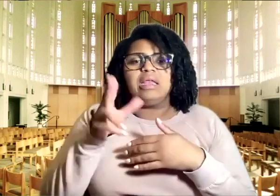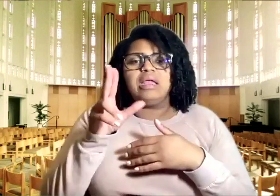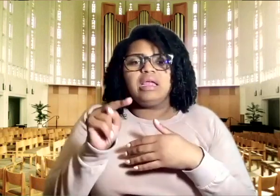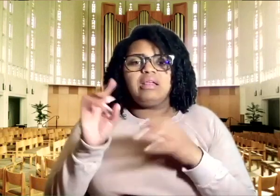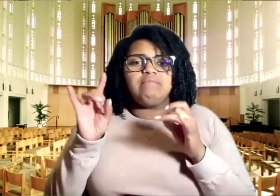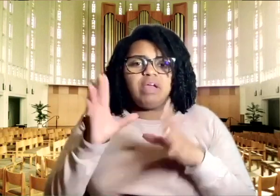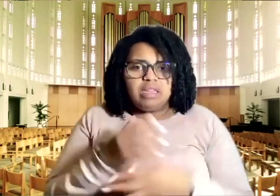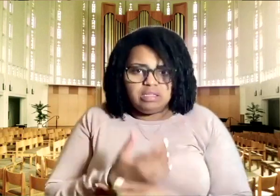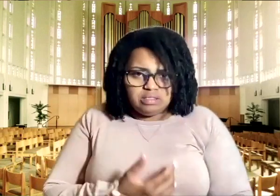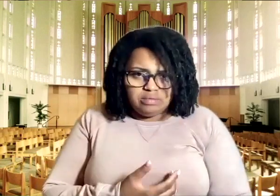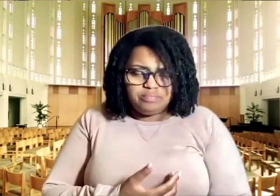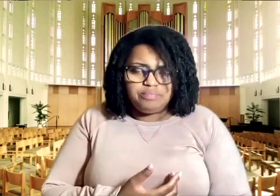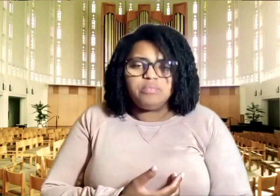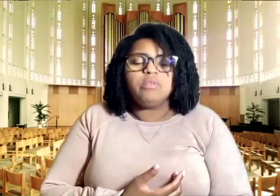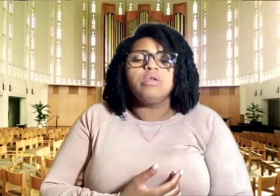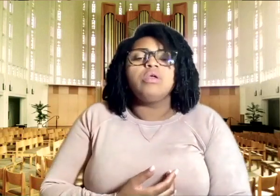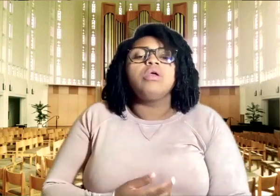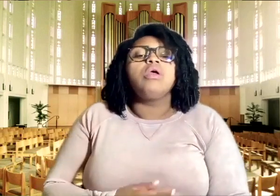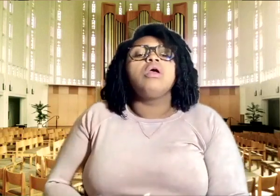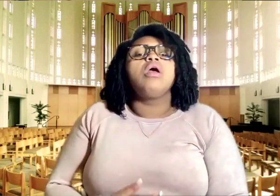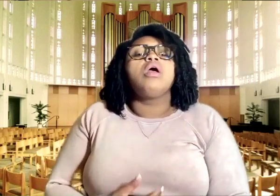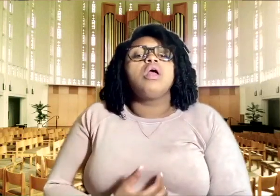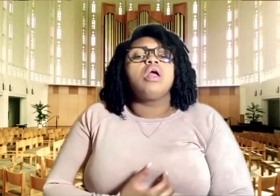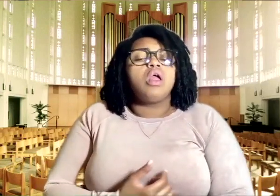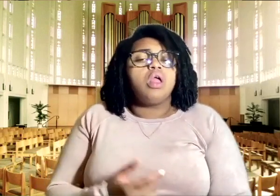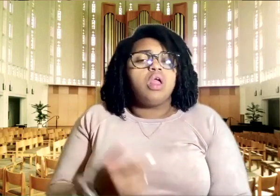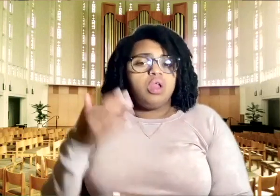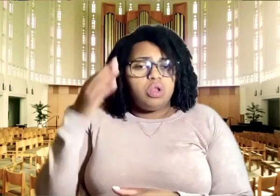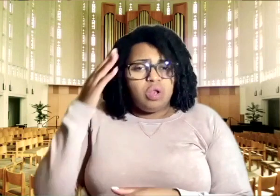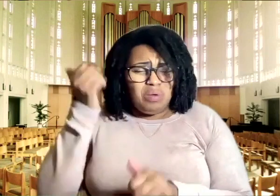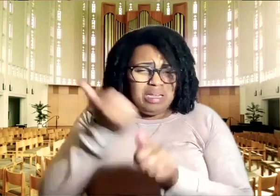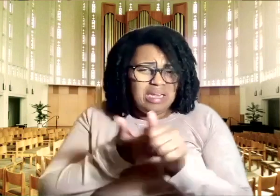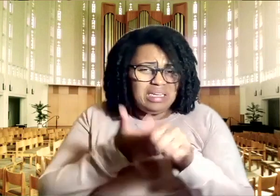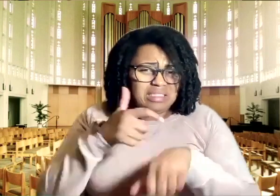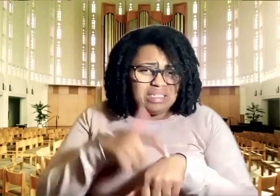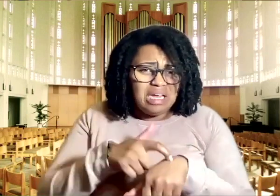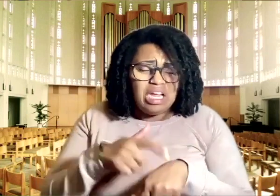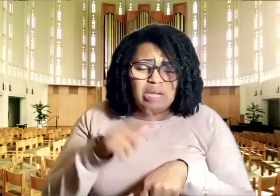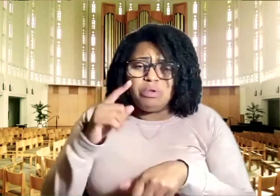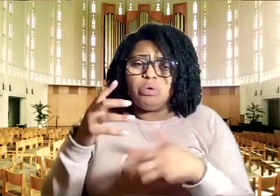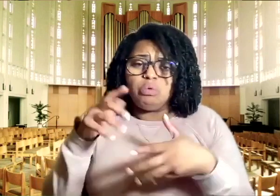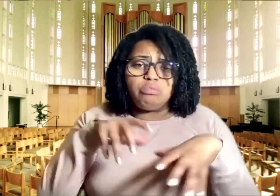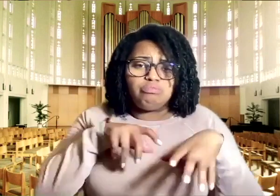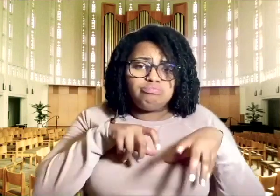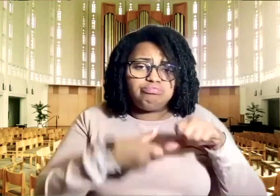and knowing that you grieve each time a life is taken.